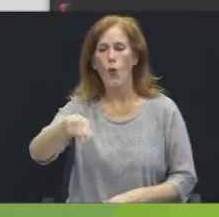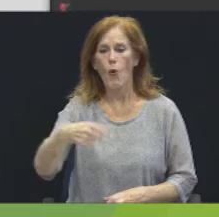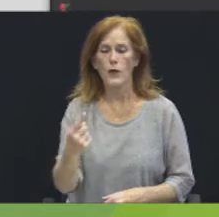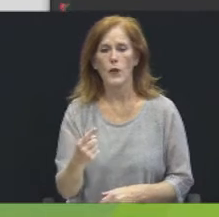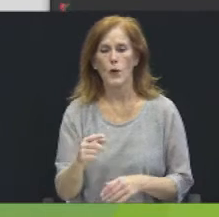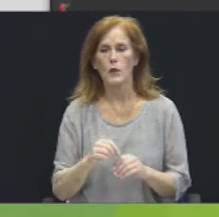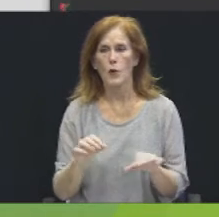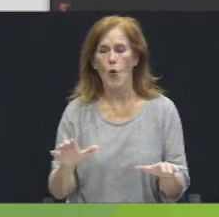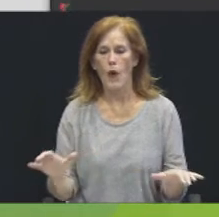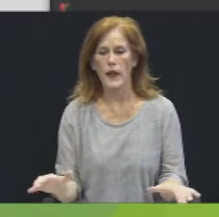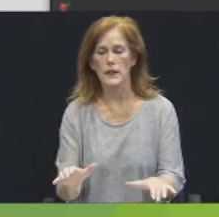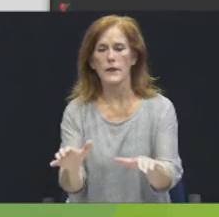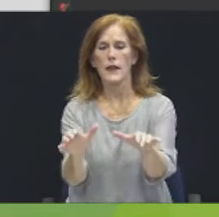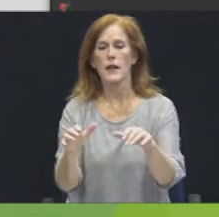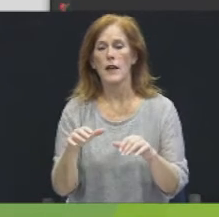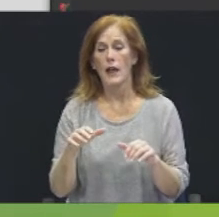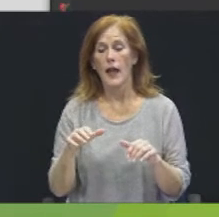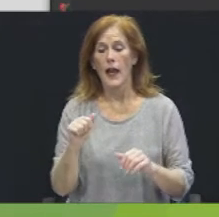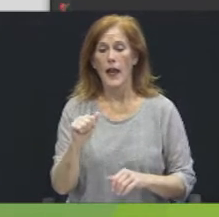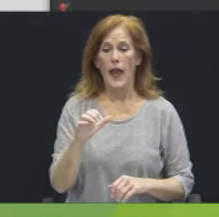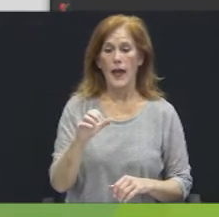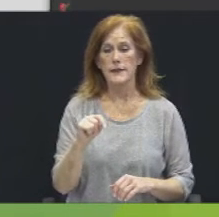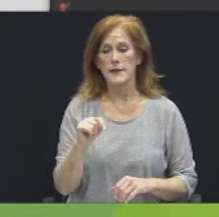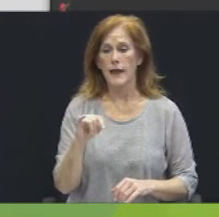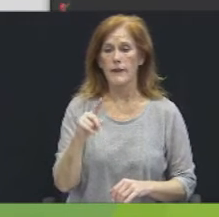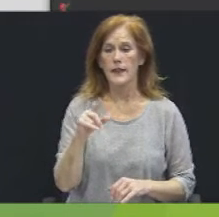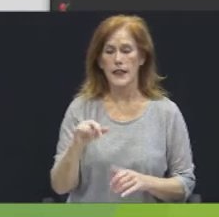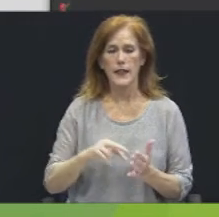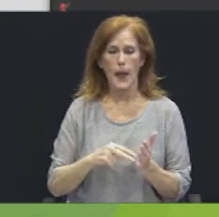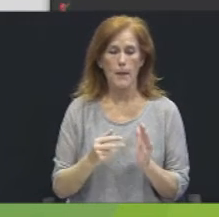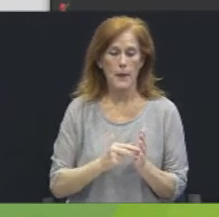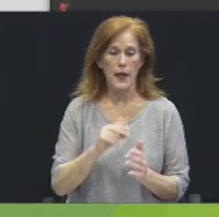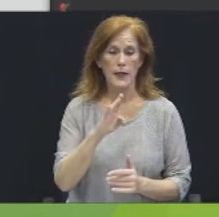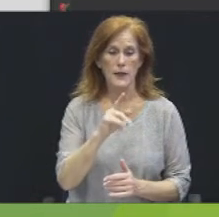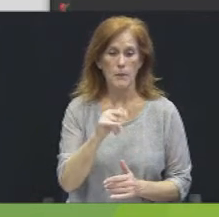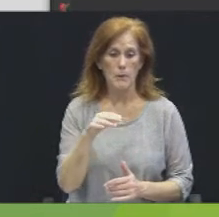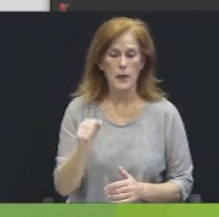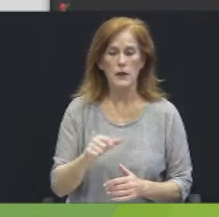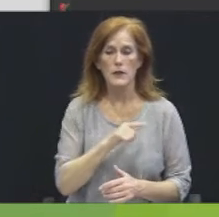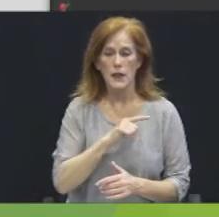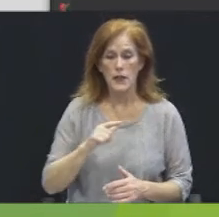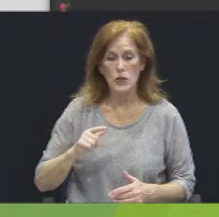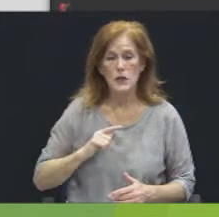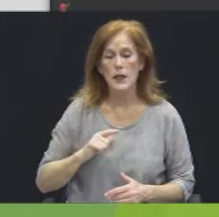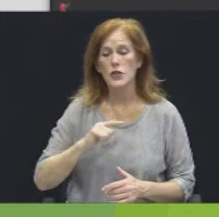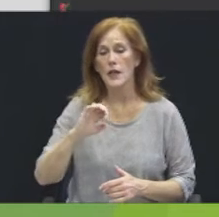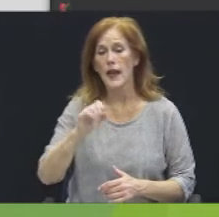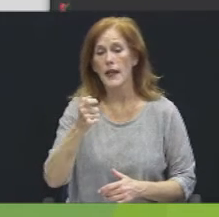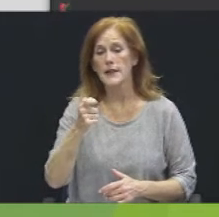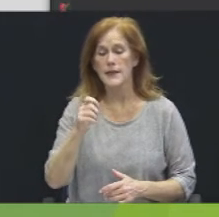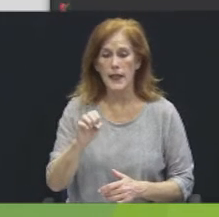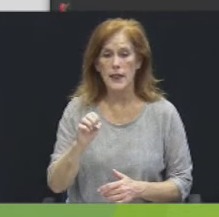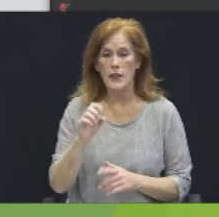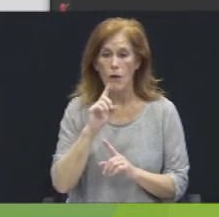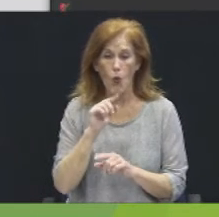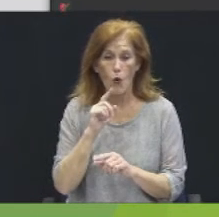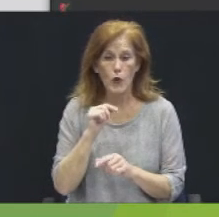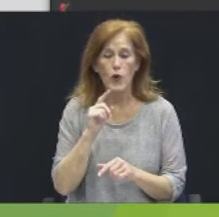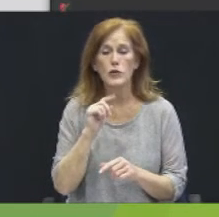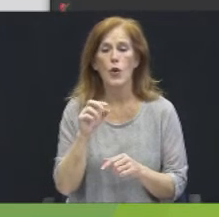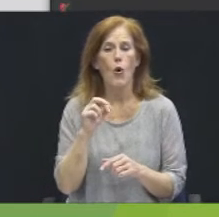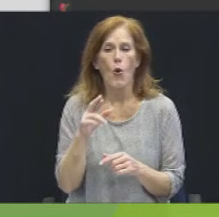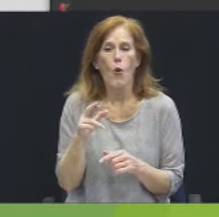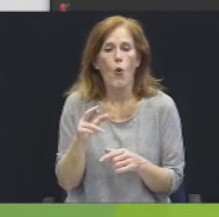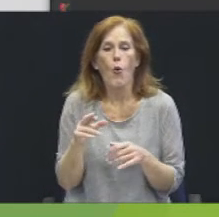activity. Activity means that there are bills, legislation, executive orders, or directives in the works.